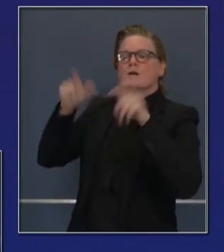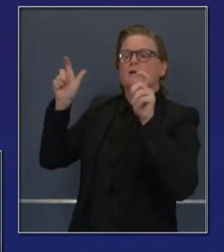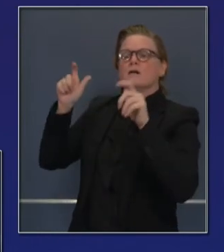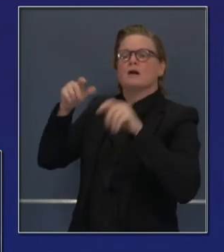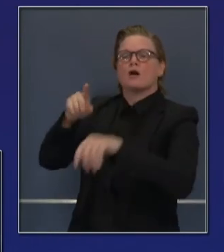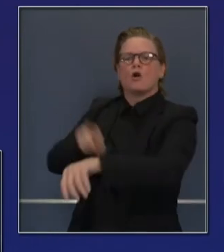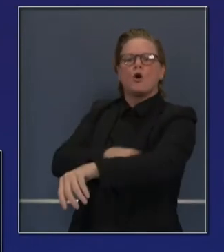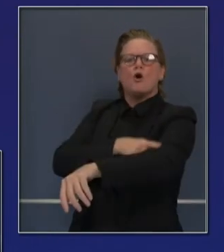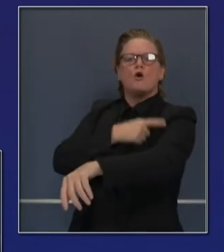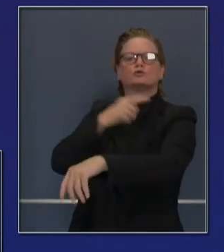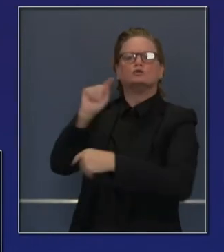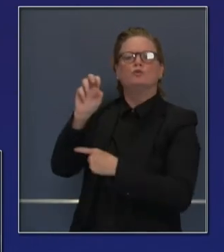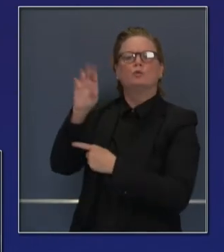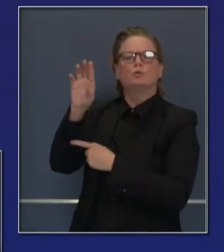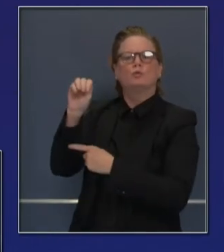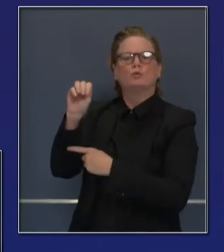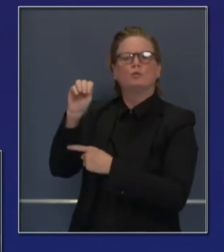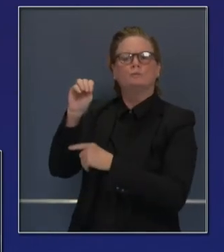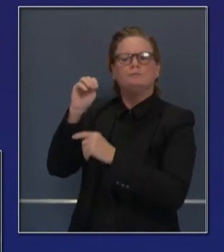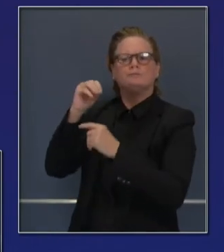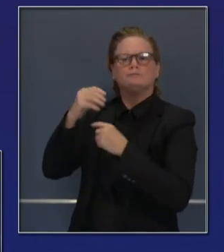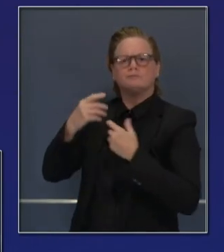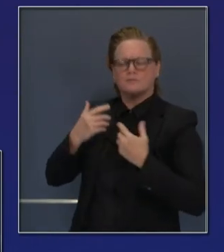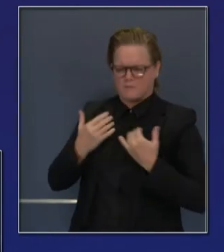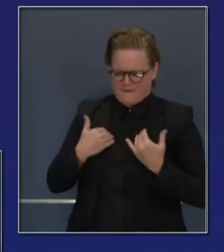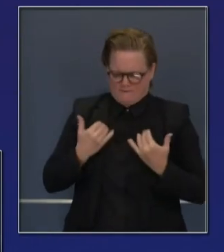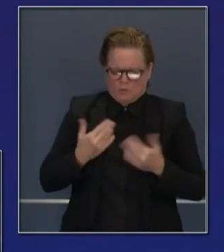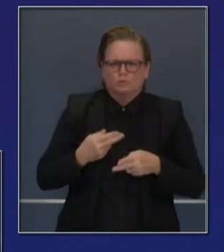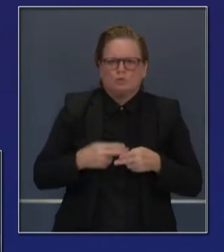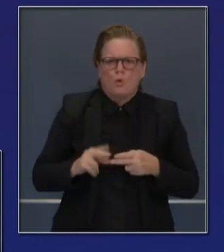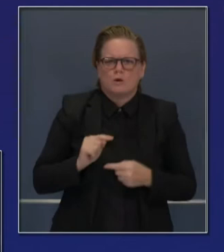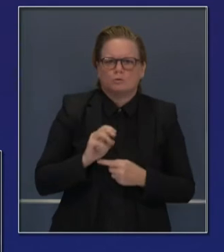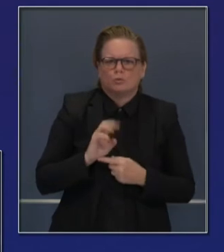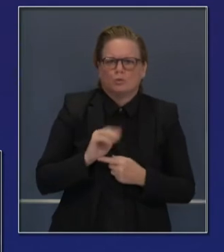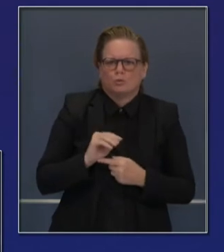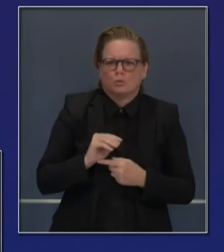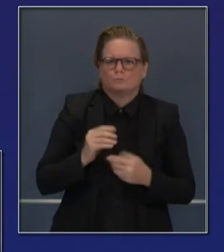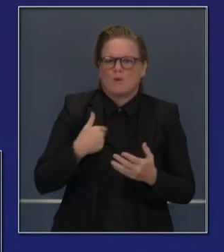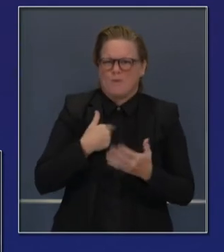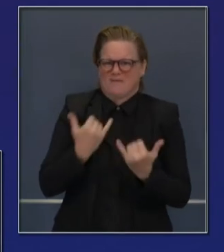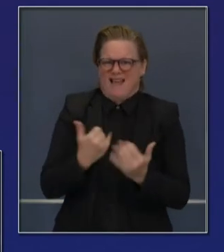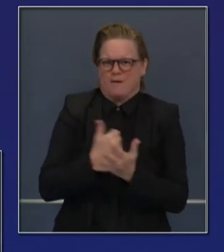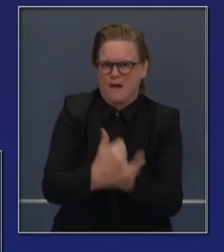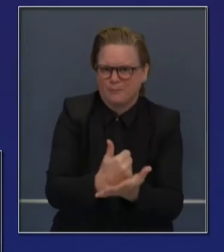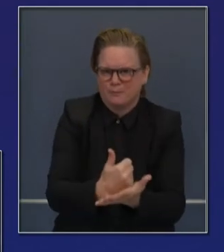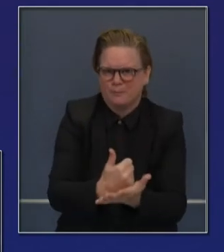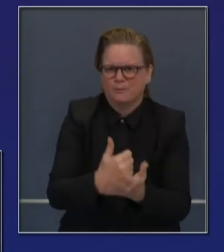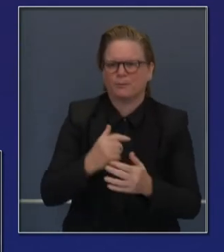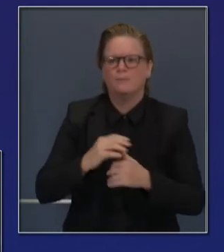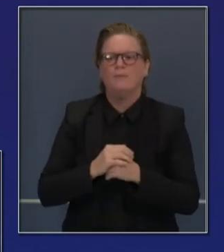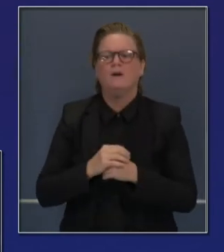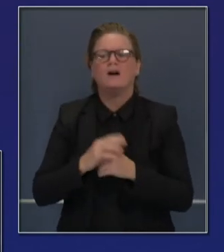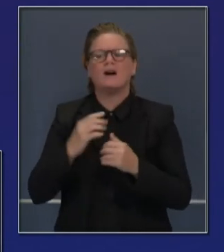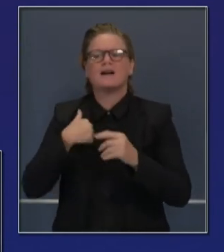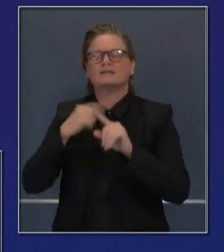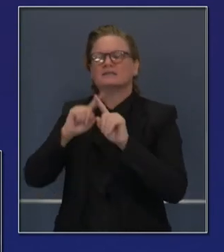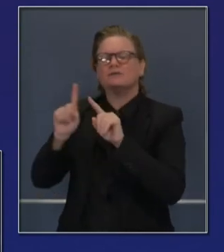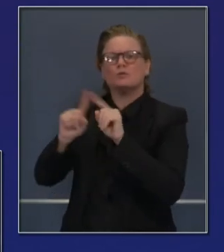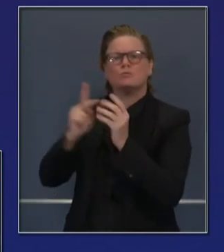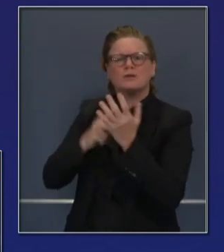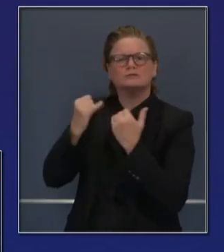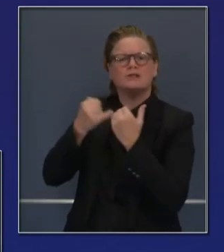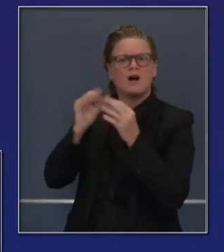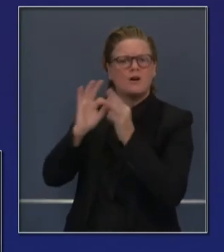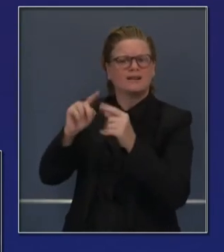and long-term economic development strategies, housing and larger infrastructure projects, and how we can accelerate even more of